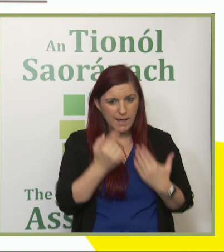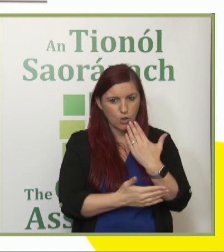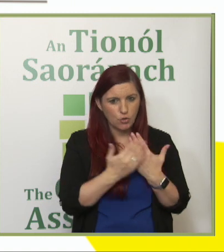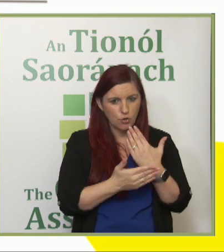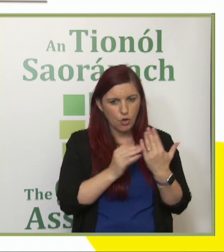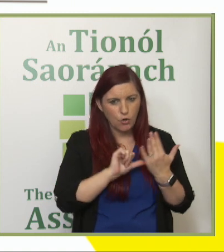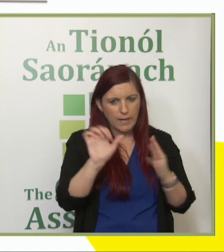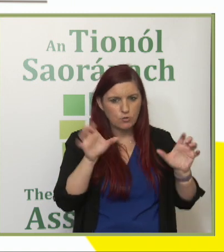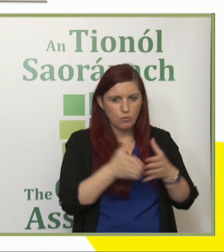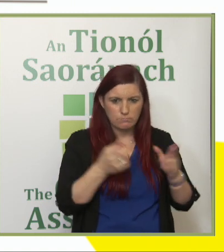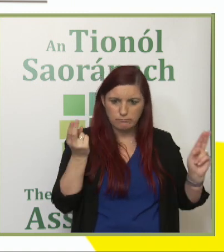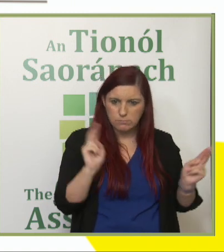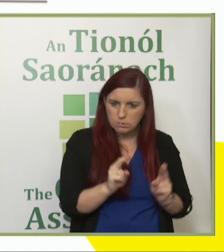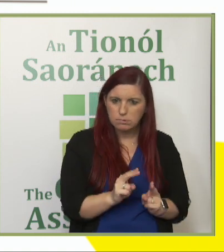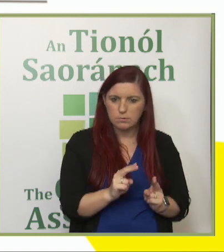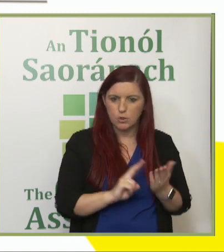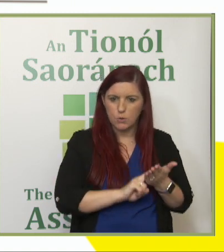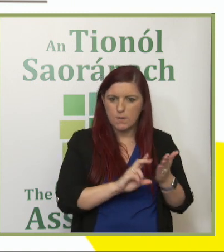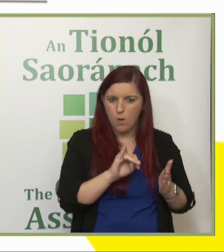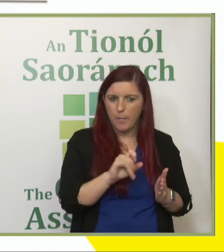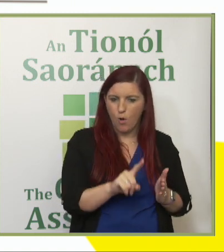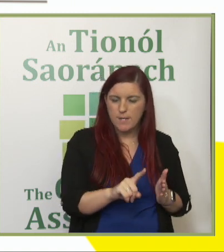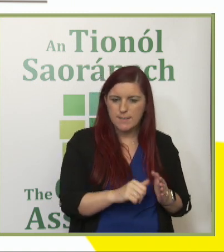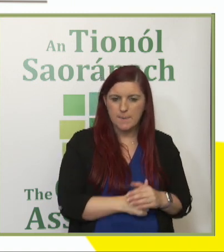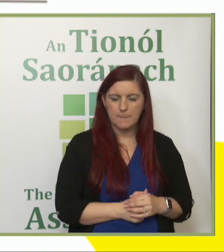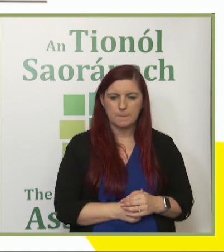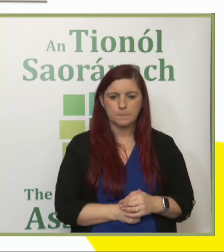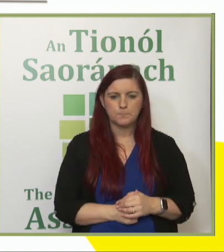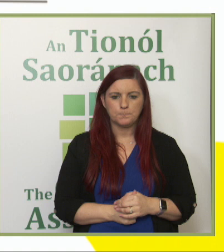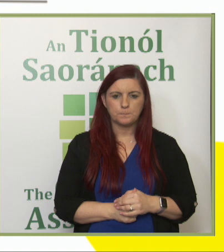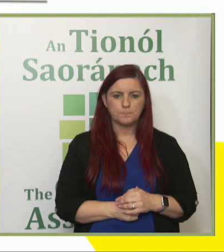fewer young people are using opioids in a problematic way.